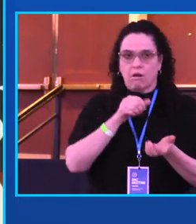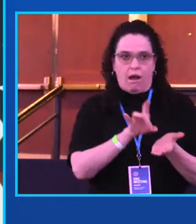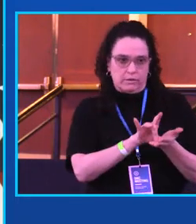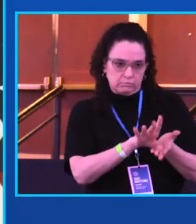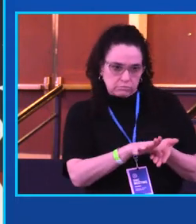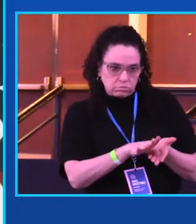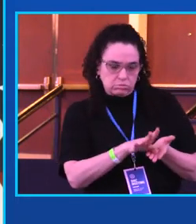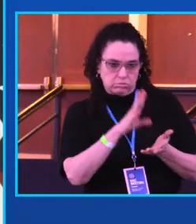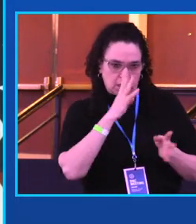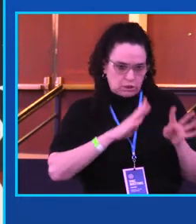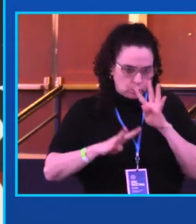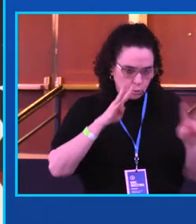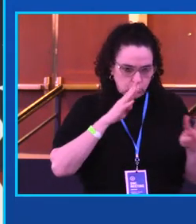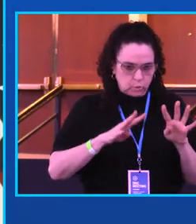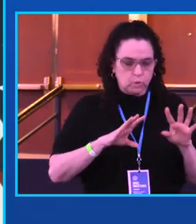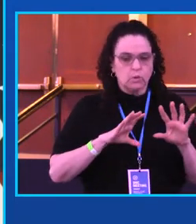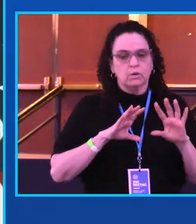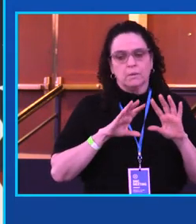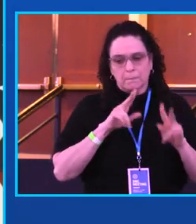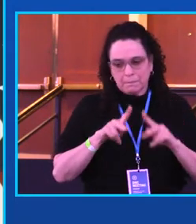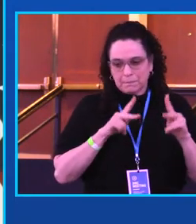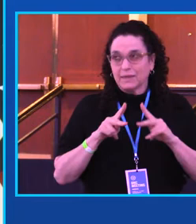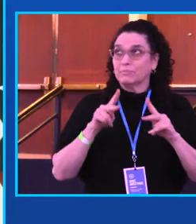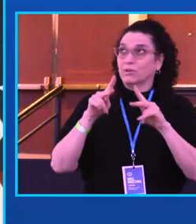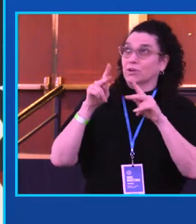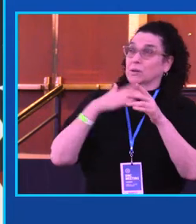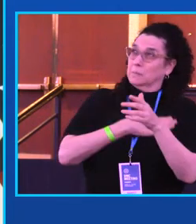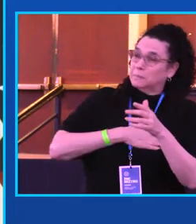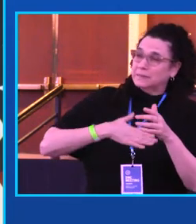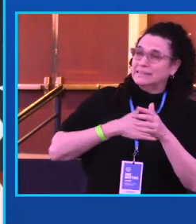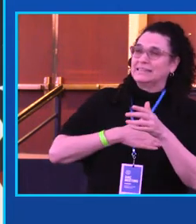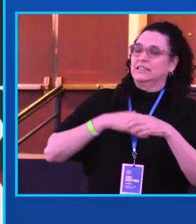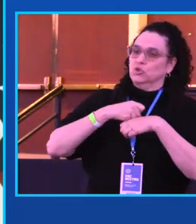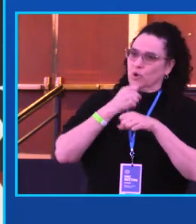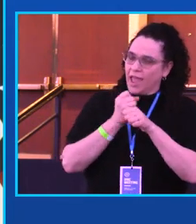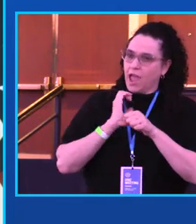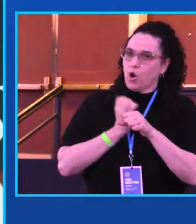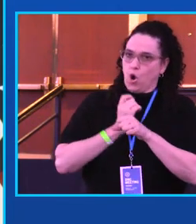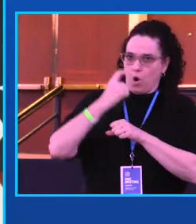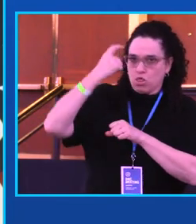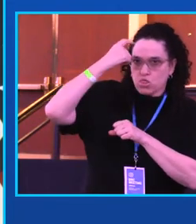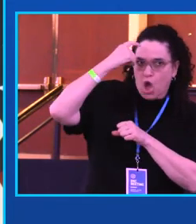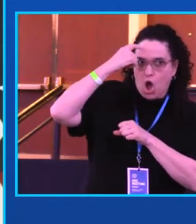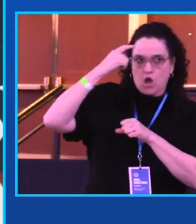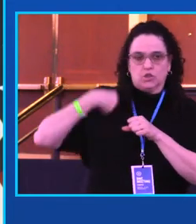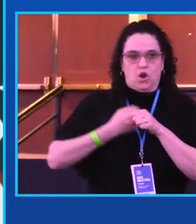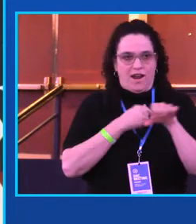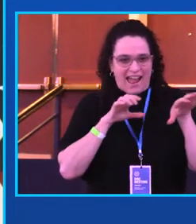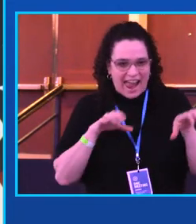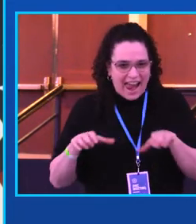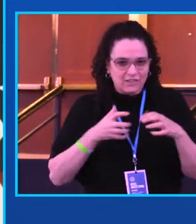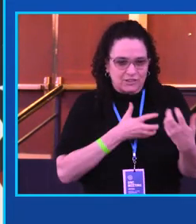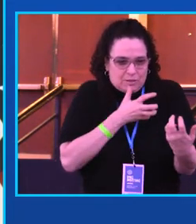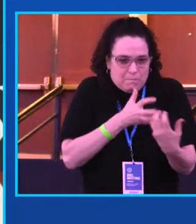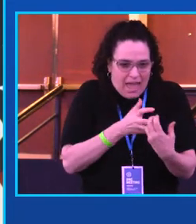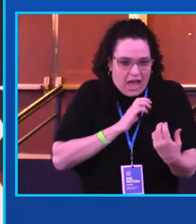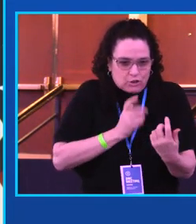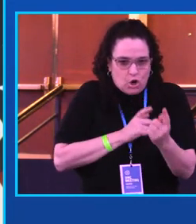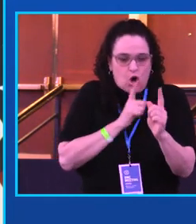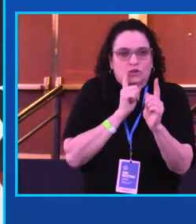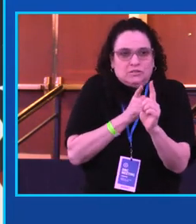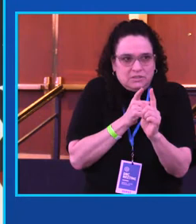exclude. Shape our thoughts and actions to be consistent with our mission. And as